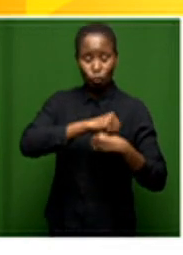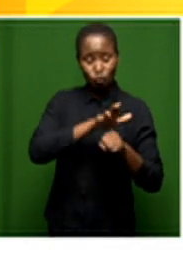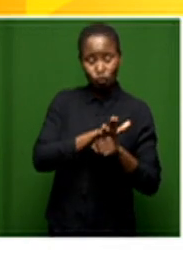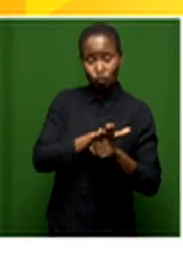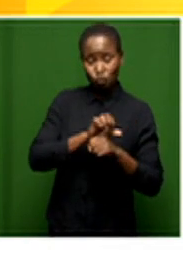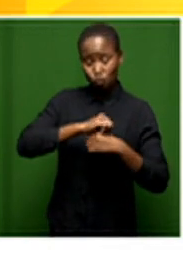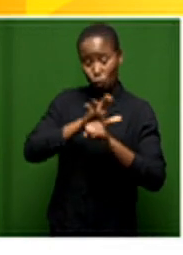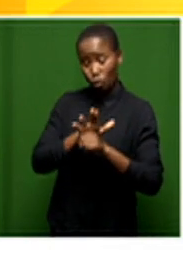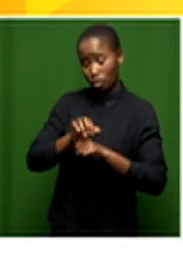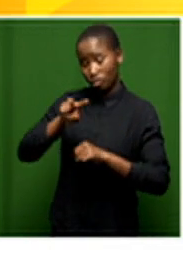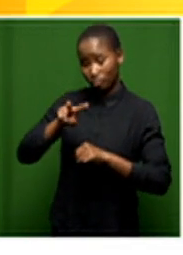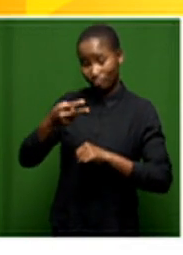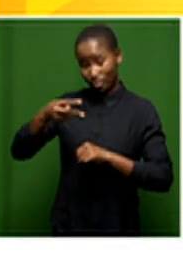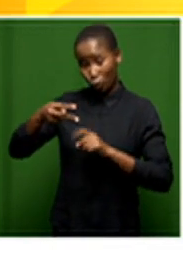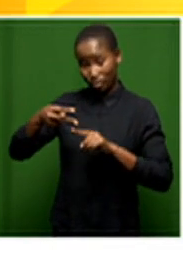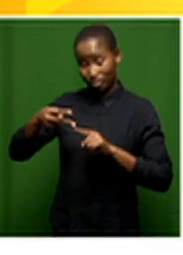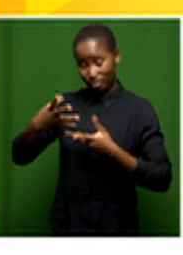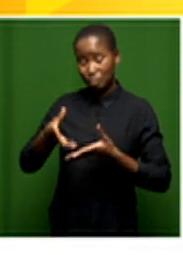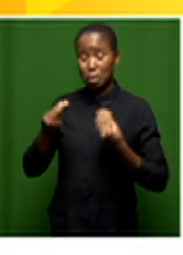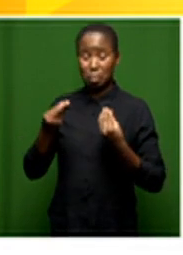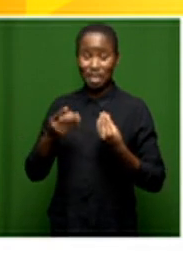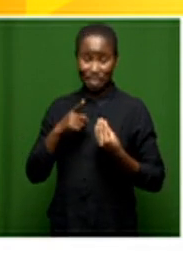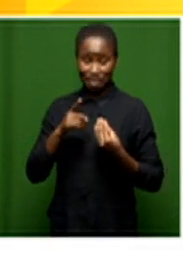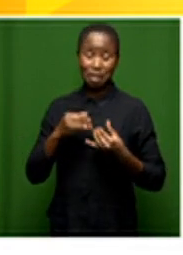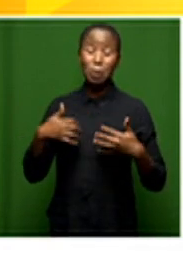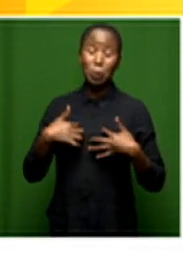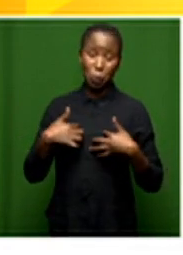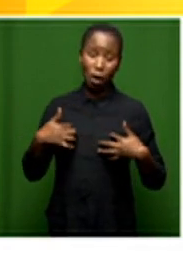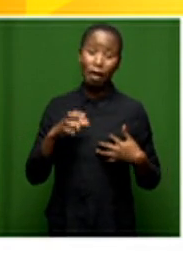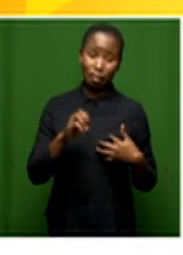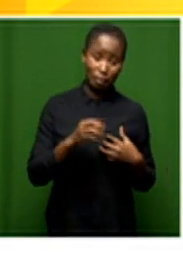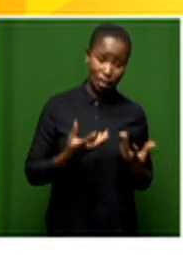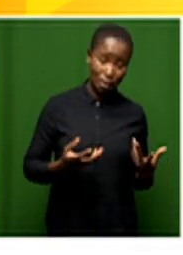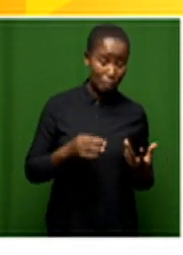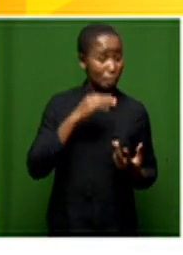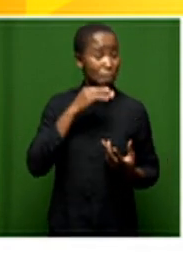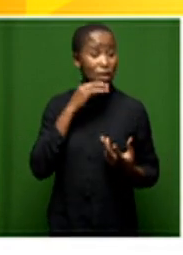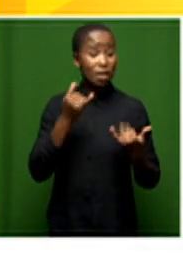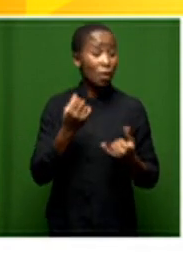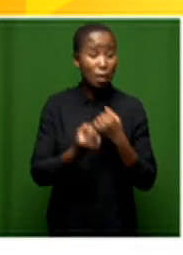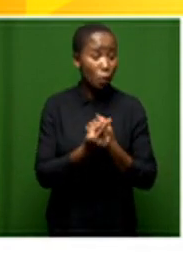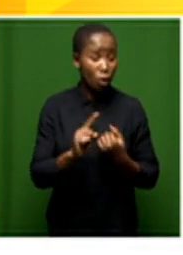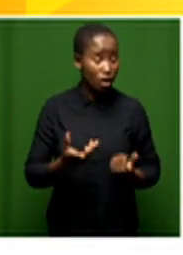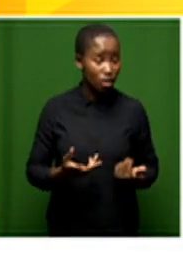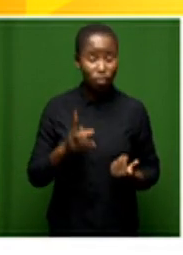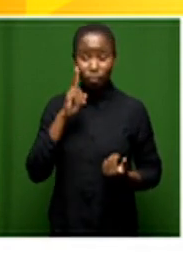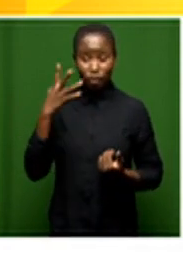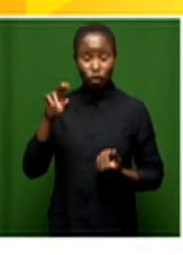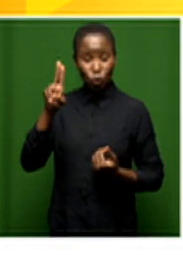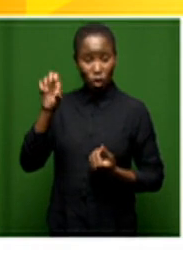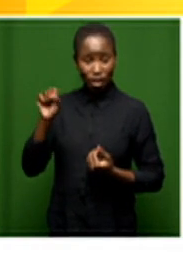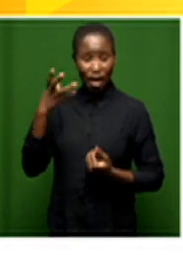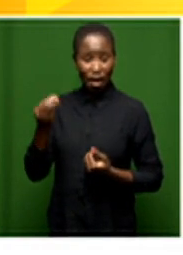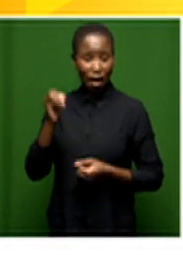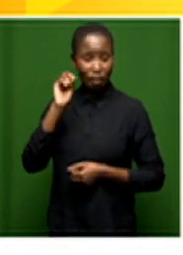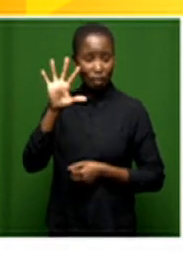variants. This virus is mutating, and there's a great worry. So where does that leave us? We see the US having, 65 million